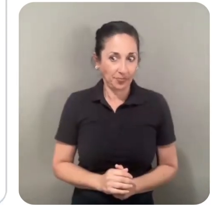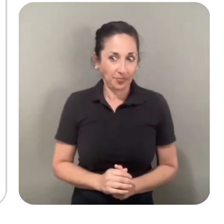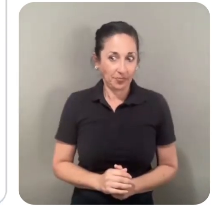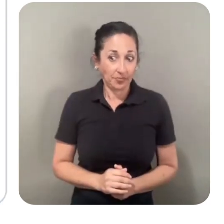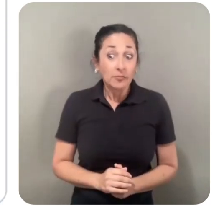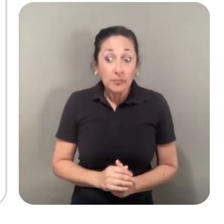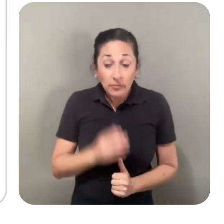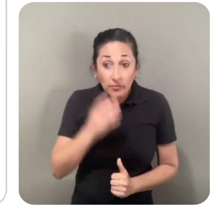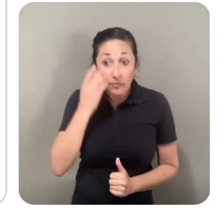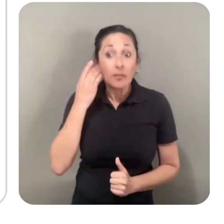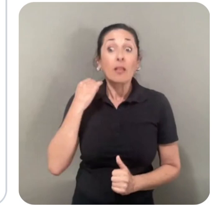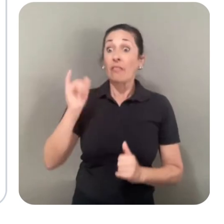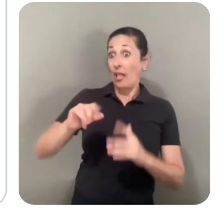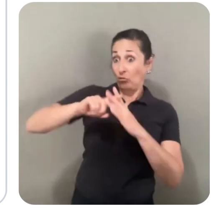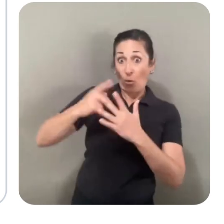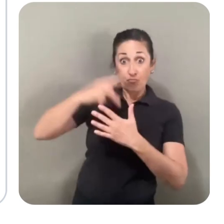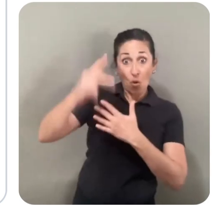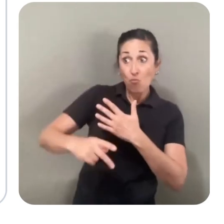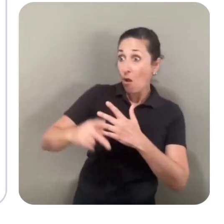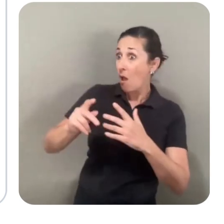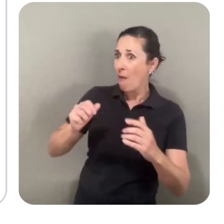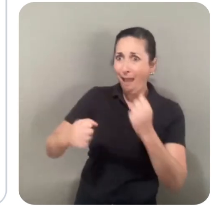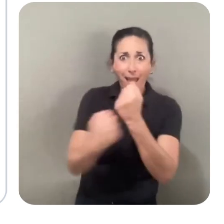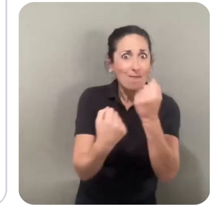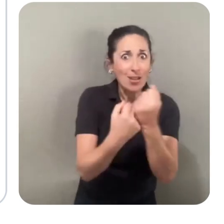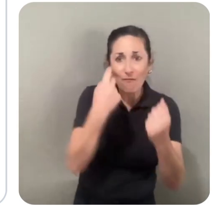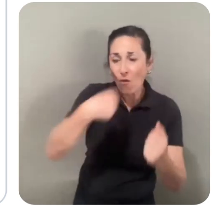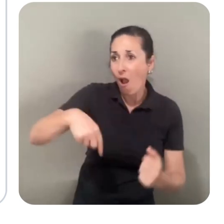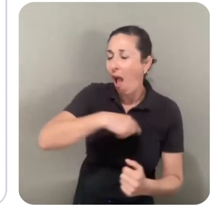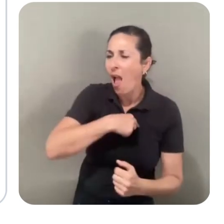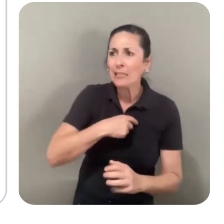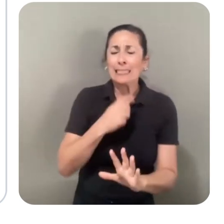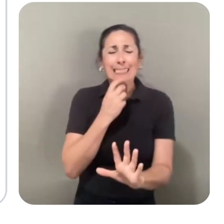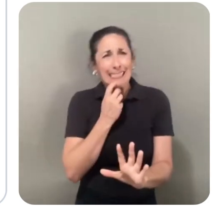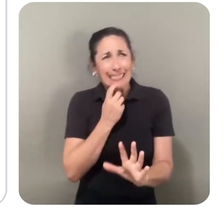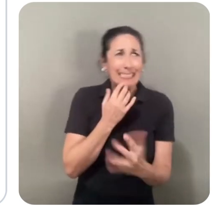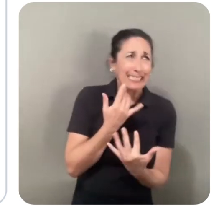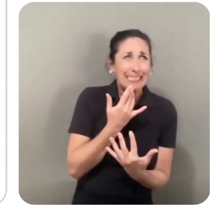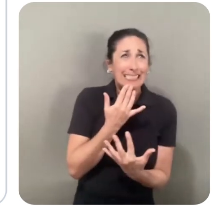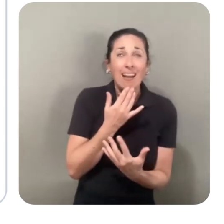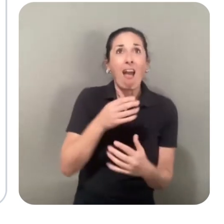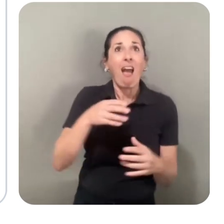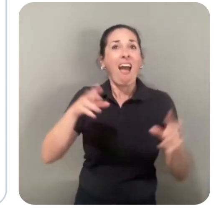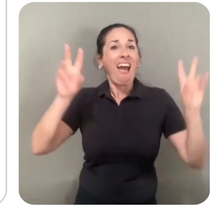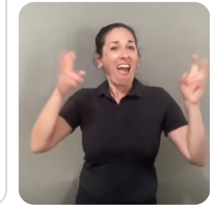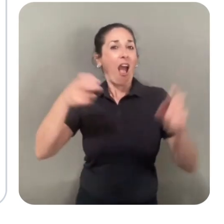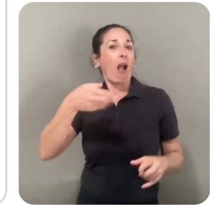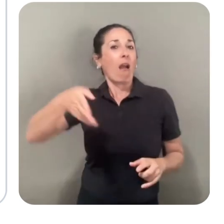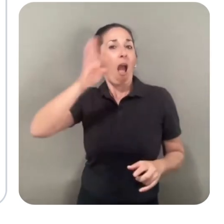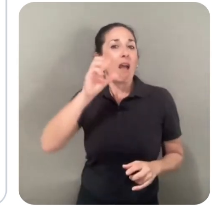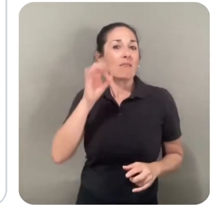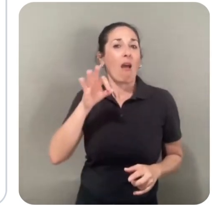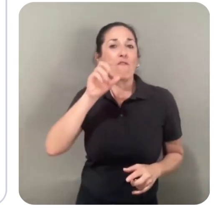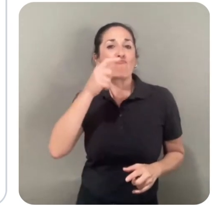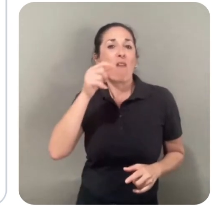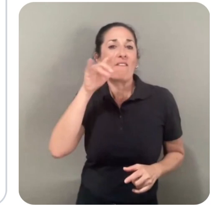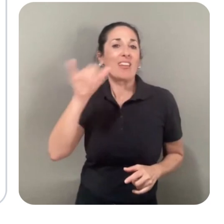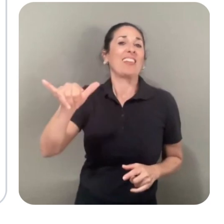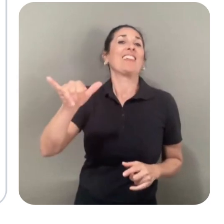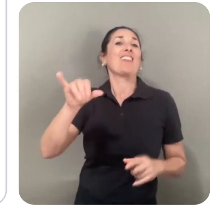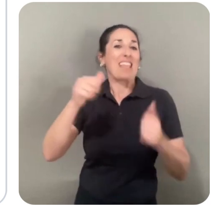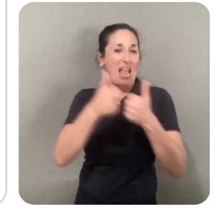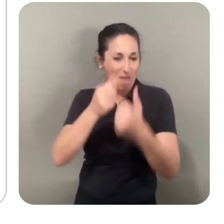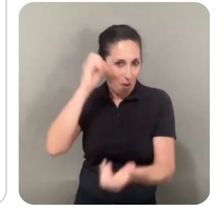The START program advocated for us, and after a few weeks of nail-biting, Gods of Gravity was approved for the store.